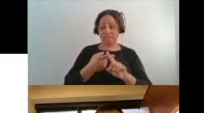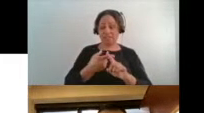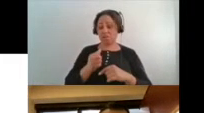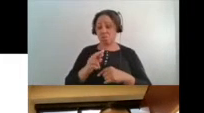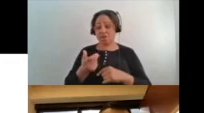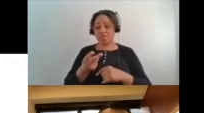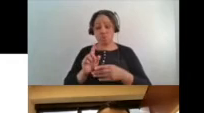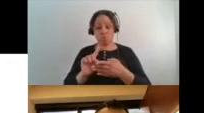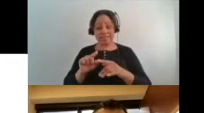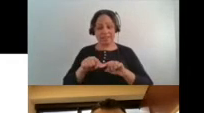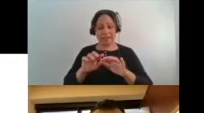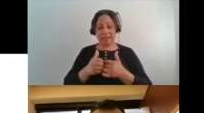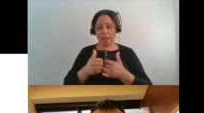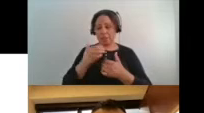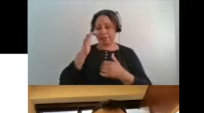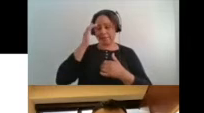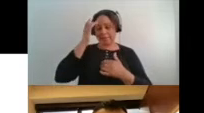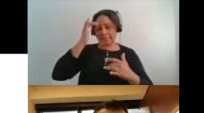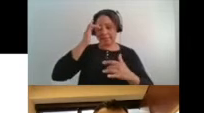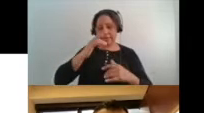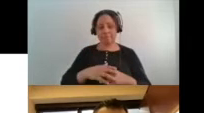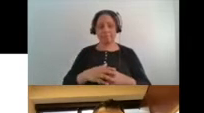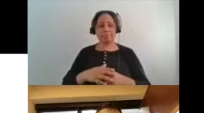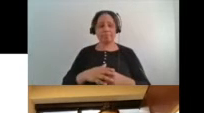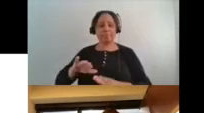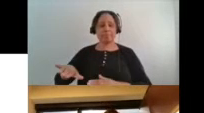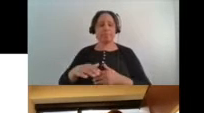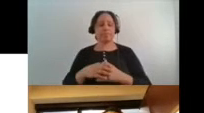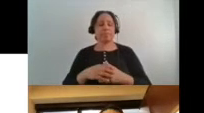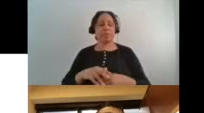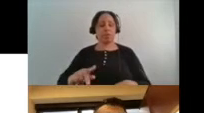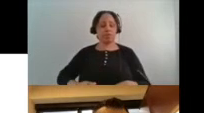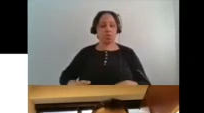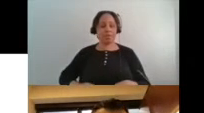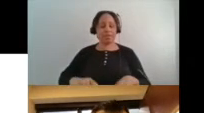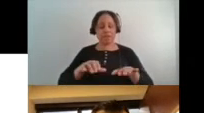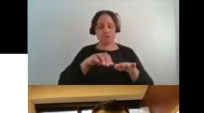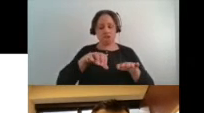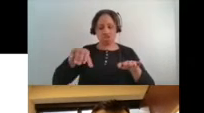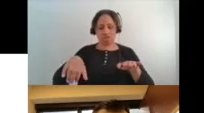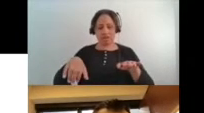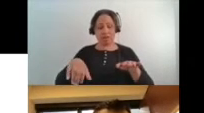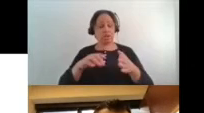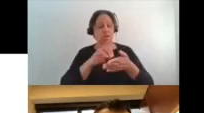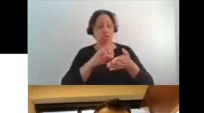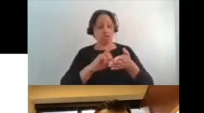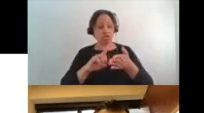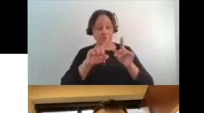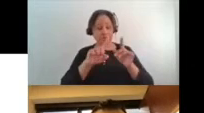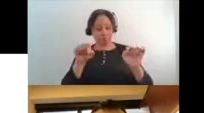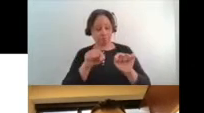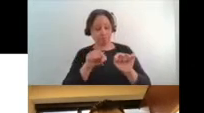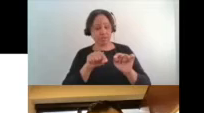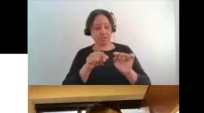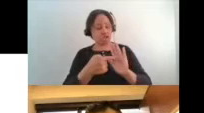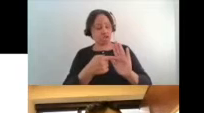okay? So let's talk a little bit about kidney transplant. So this drawing on the screen right is showing where the transplanted kidney is put. So when we